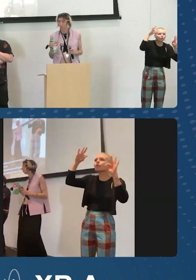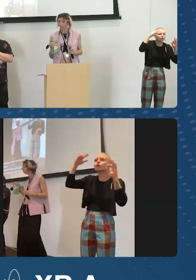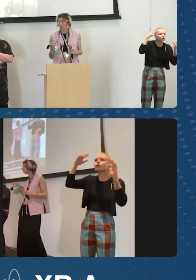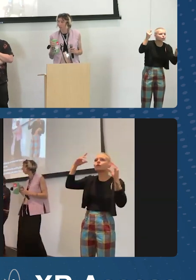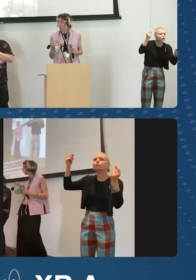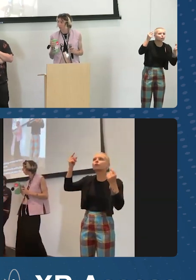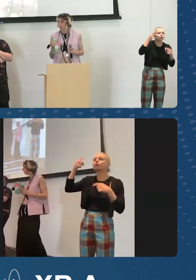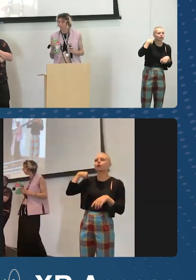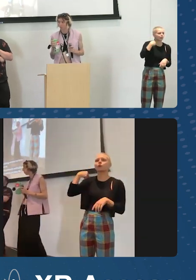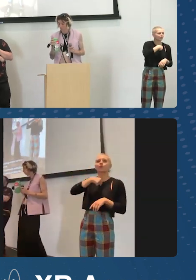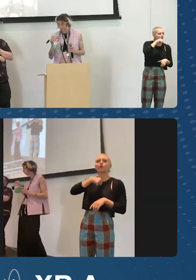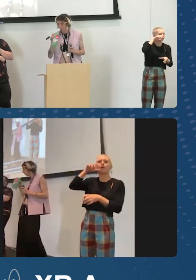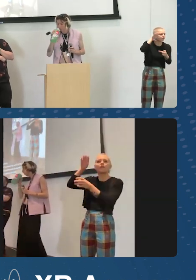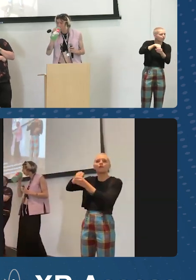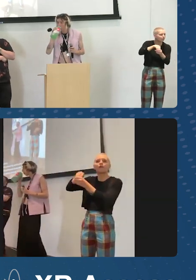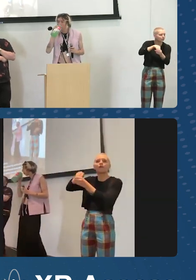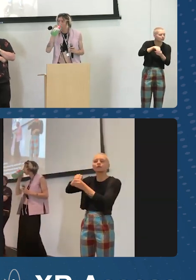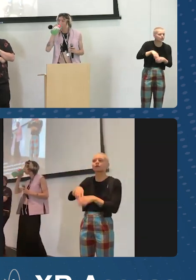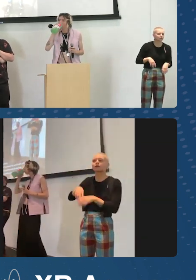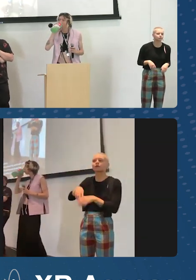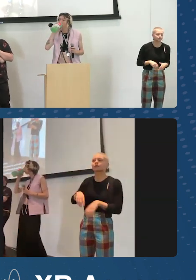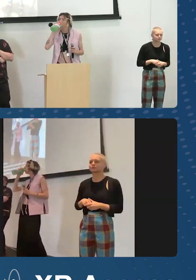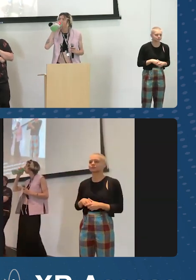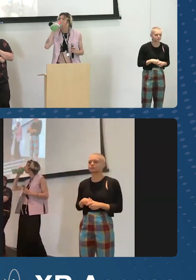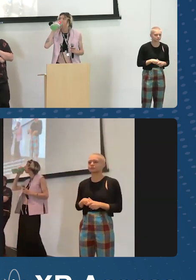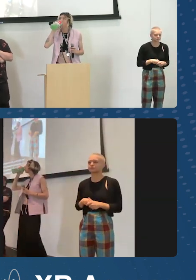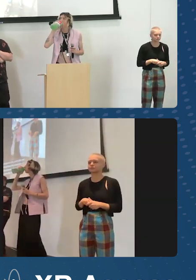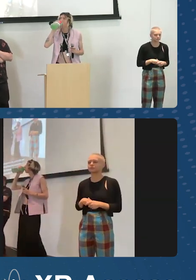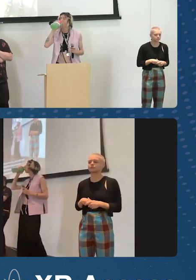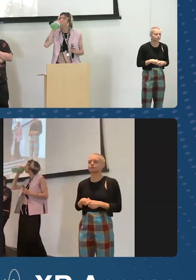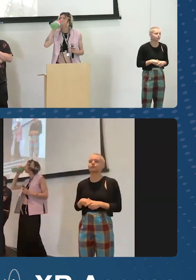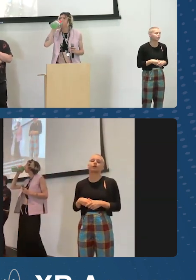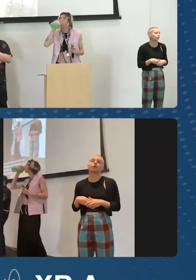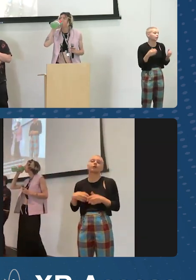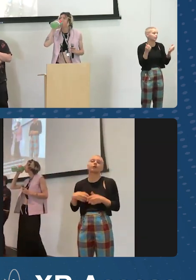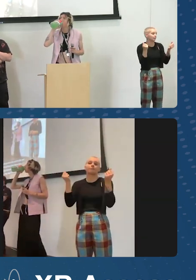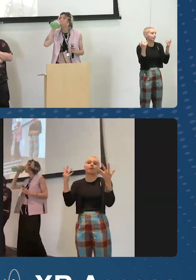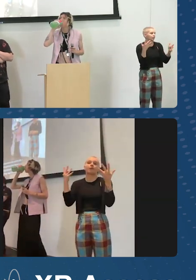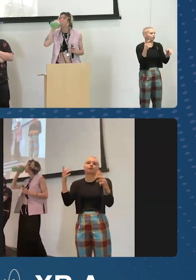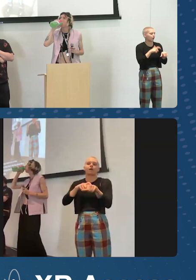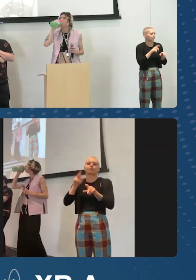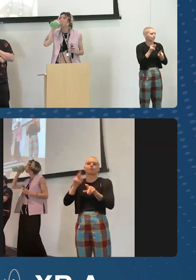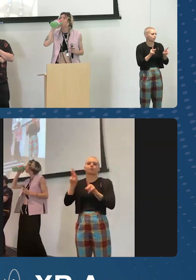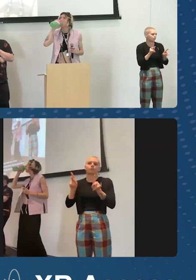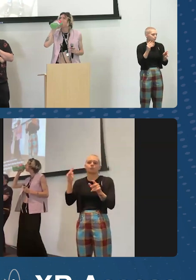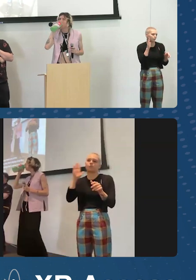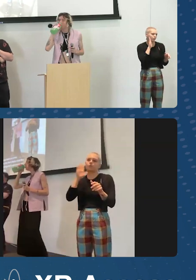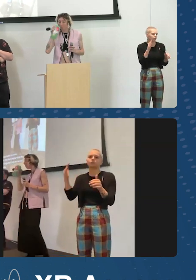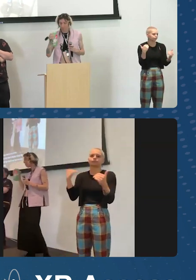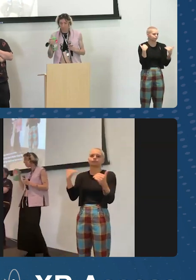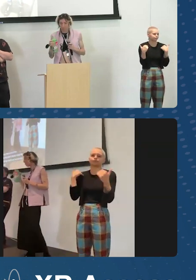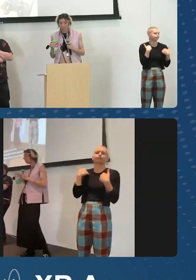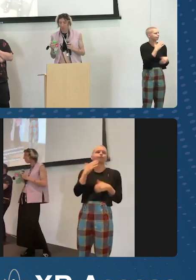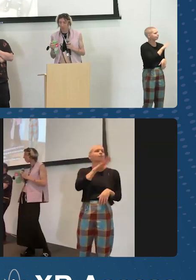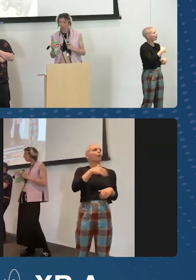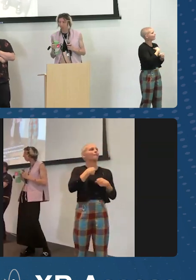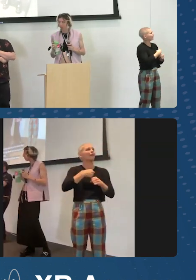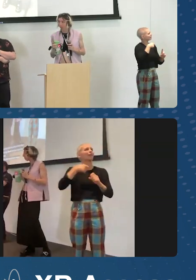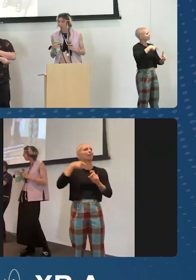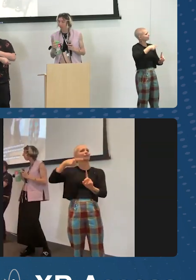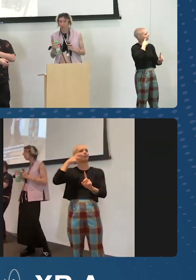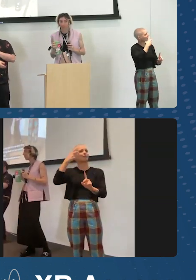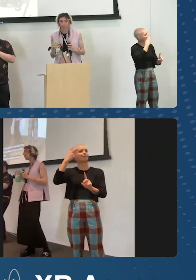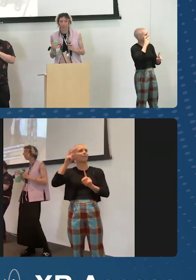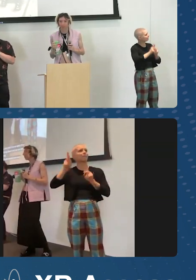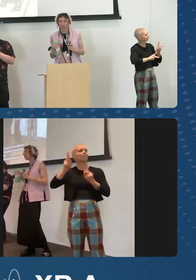not involved. I can't even count how many times I've had somebody say, hey, I made this for blind people. Why do you want to replace